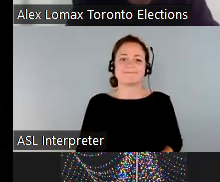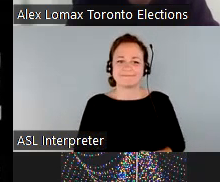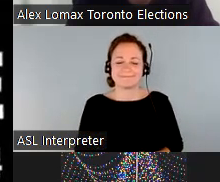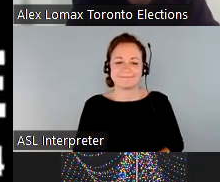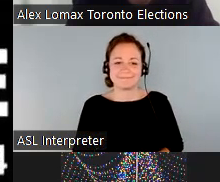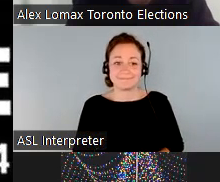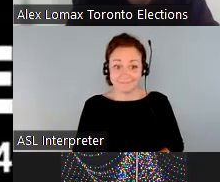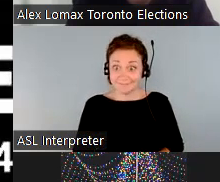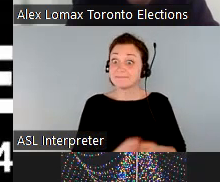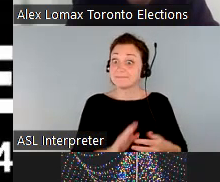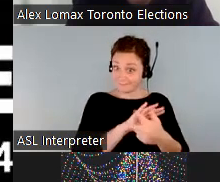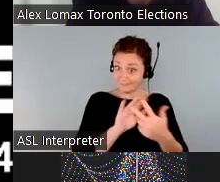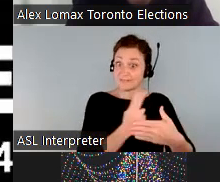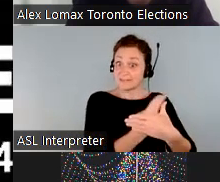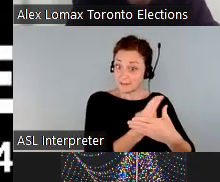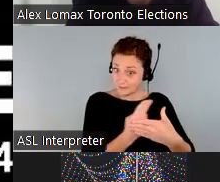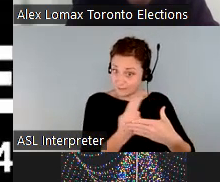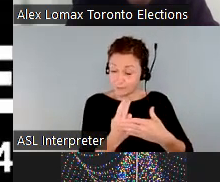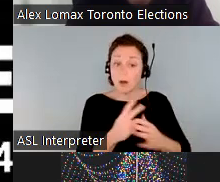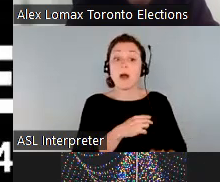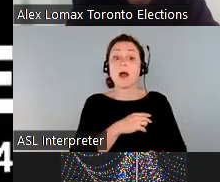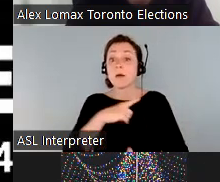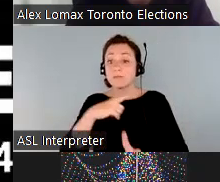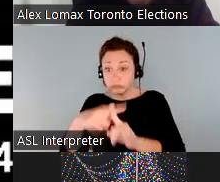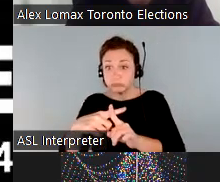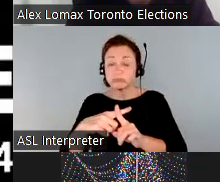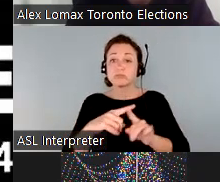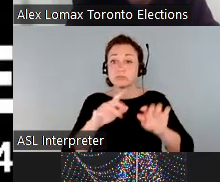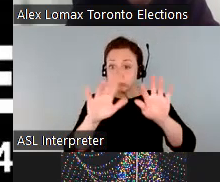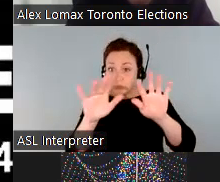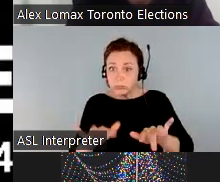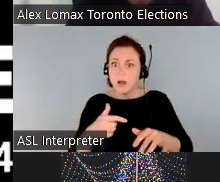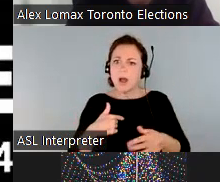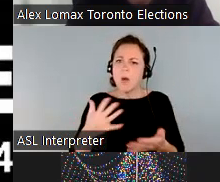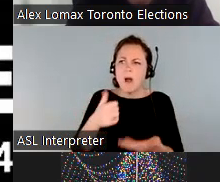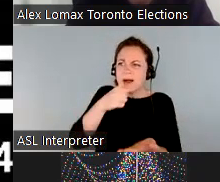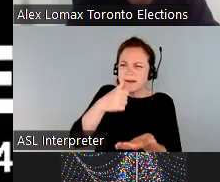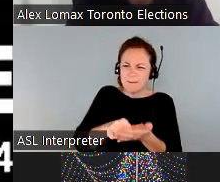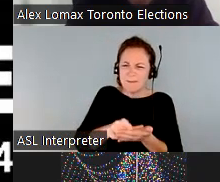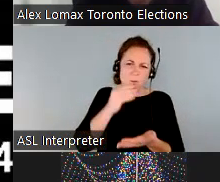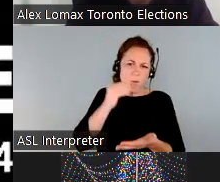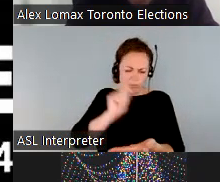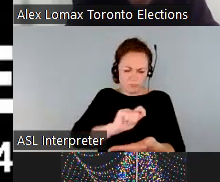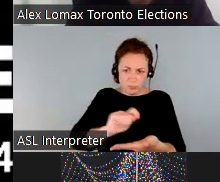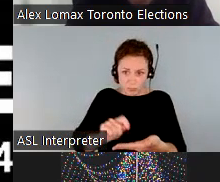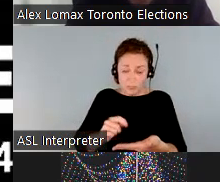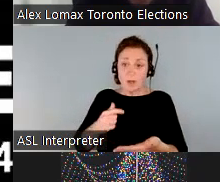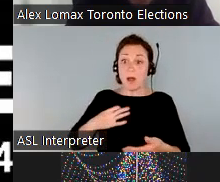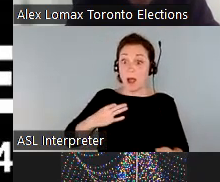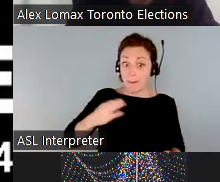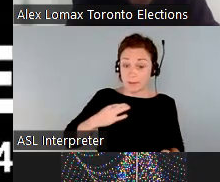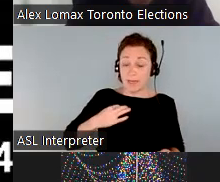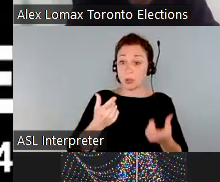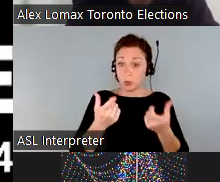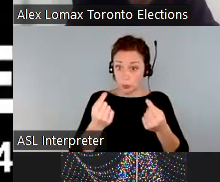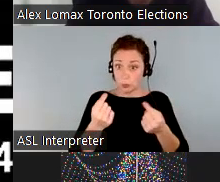That's not all My Vote has to offer. You can use the app to apply for mail-in voting. Just go to the My Vote home screen and